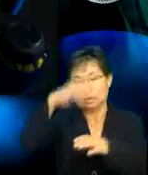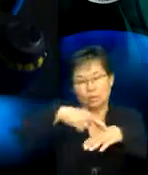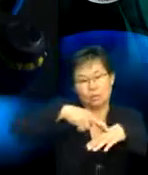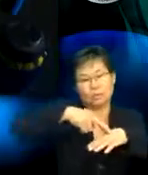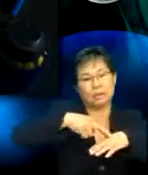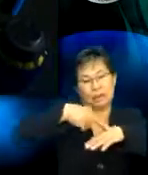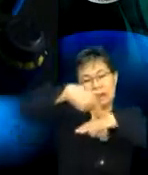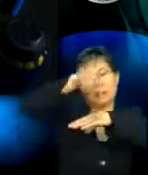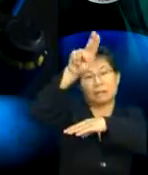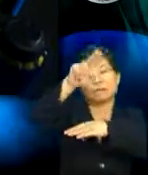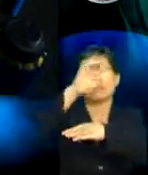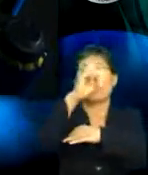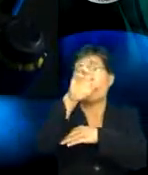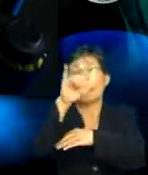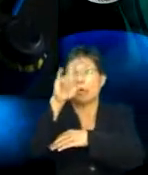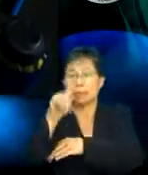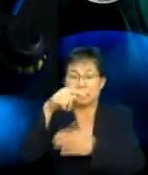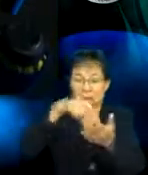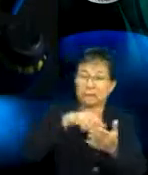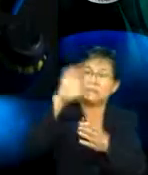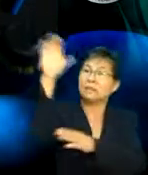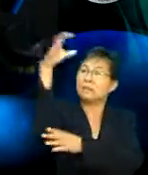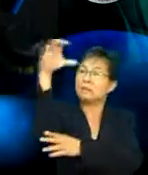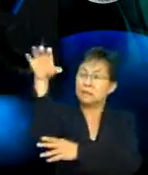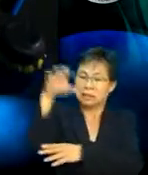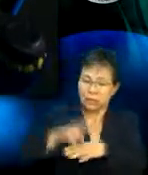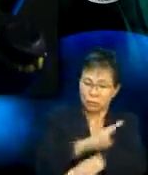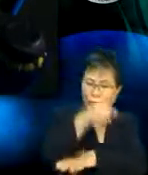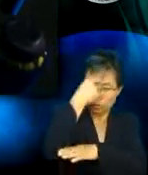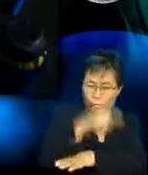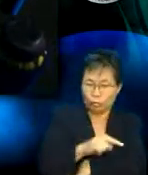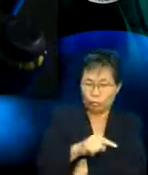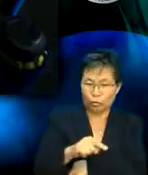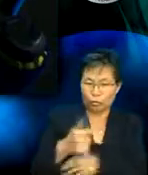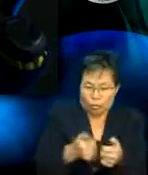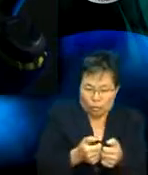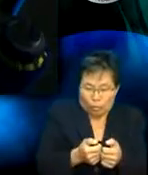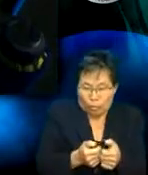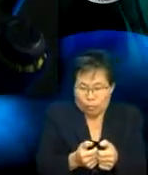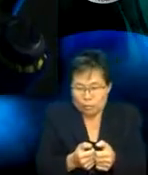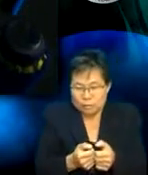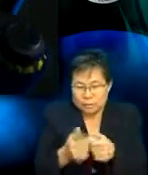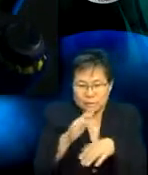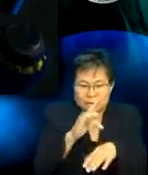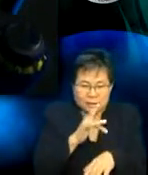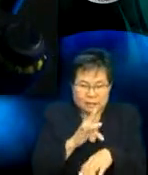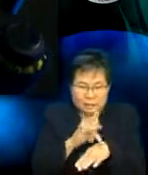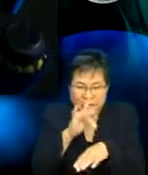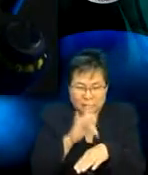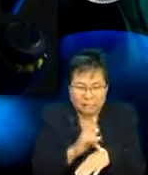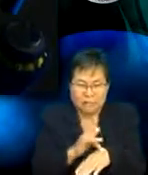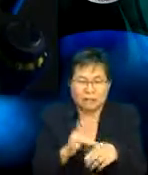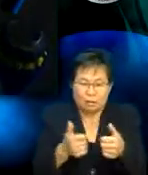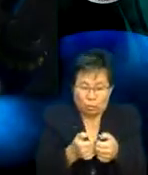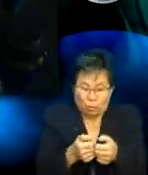Many man-made satellites have been launched to orbit the Earth. These satellites are used